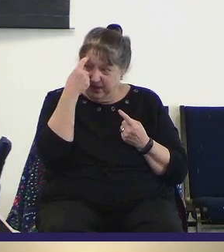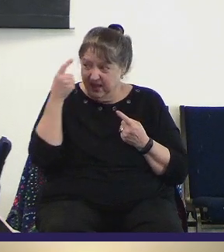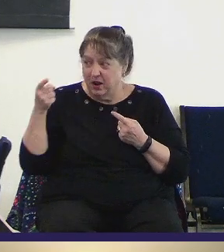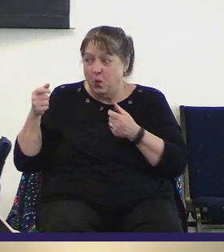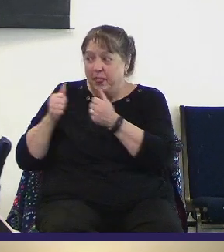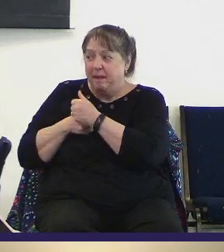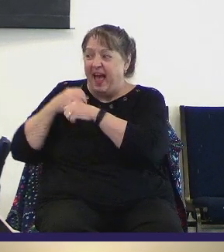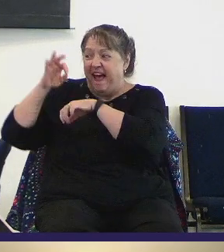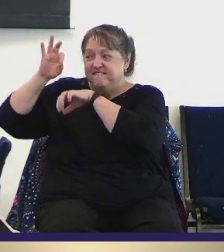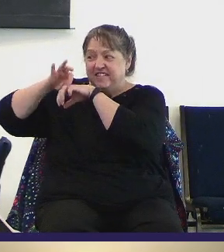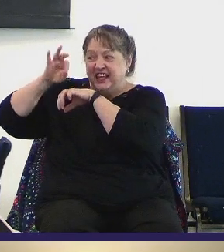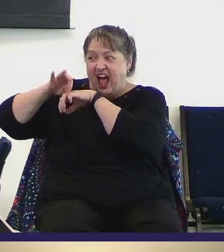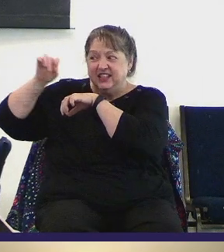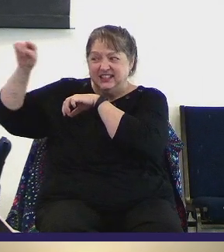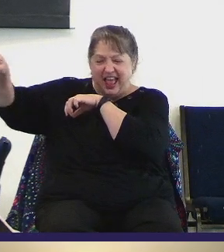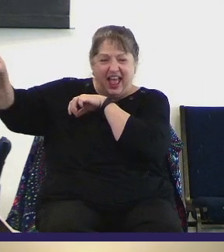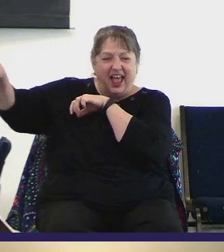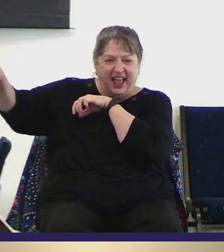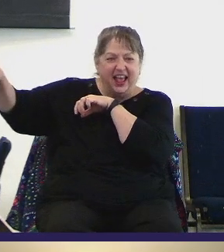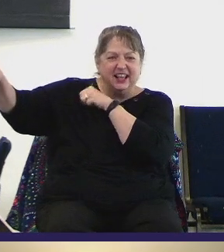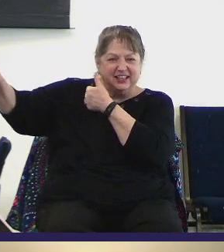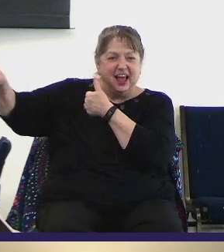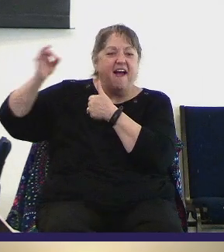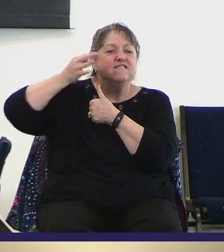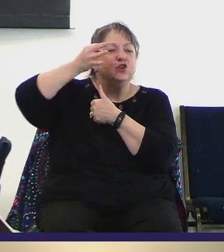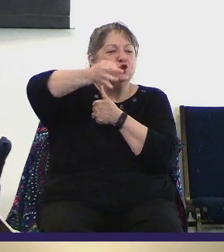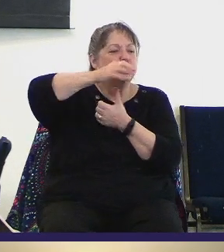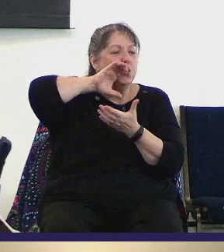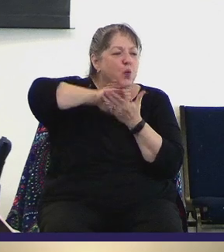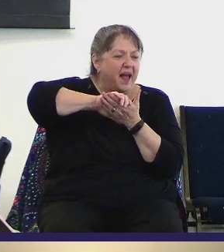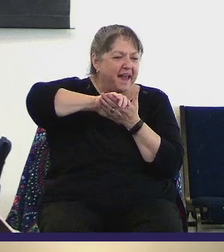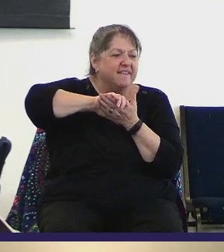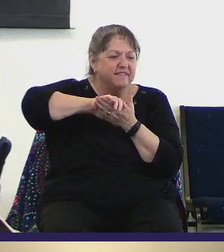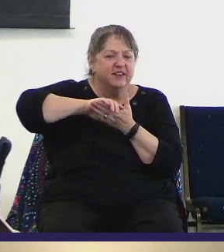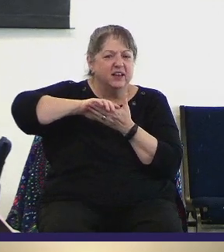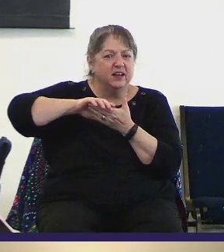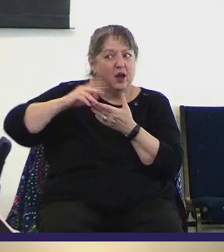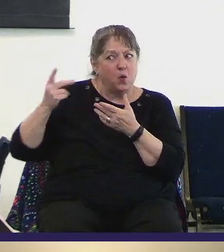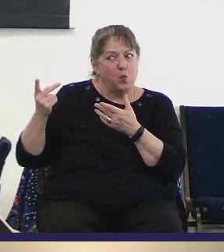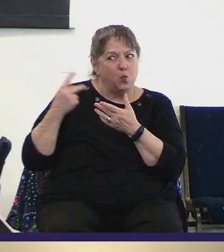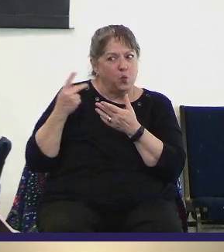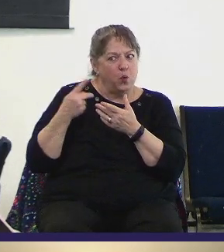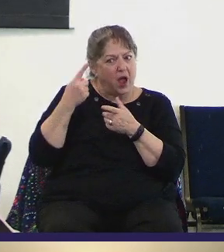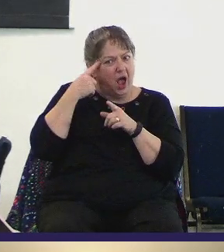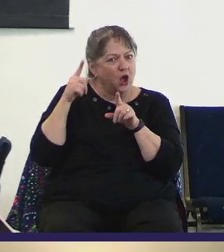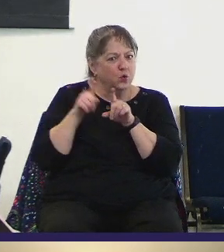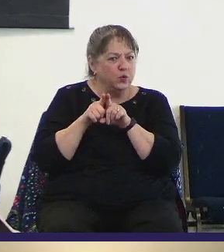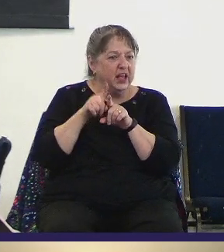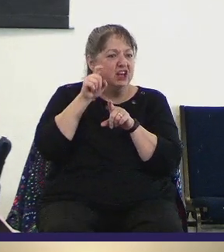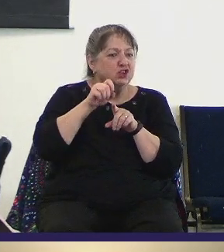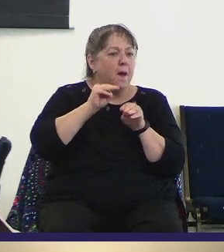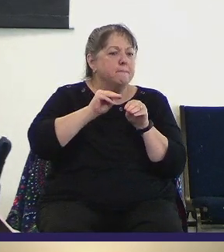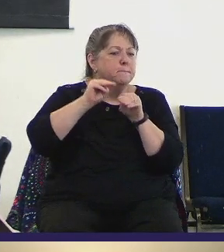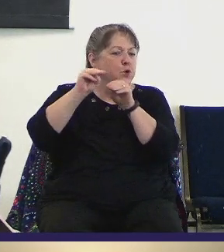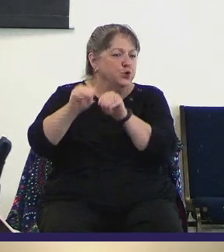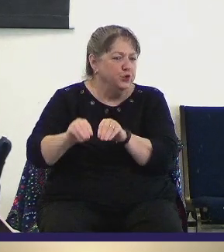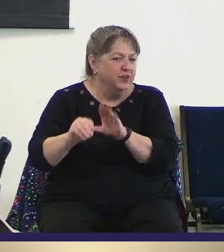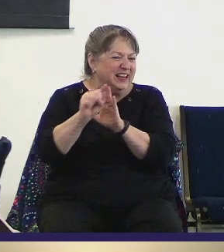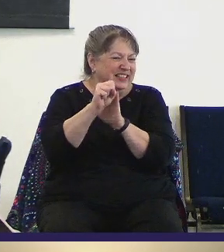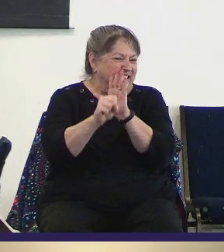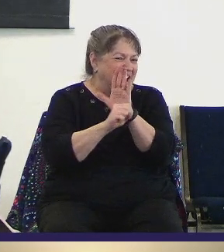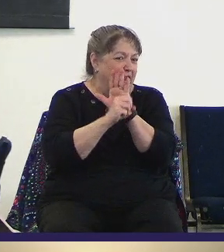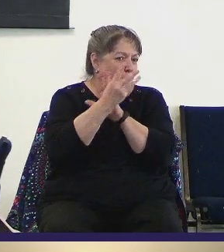wife, Shally, who's sitting right there, that he's put it on my heart to move to West Virginia. We